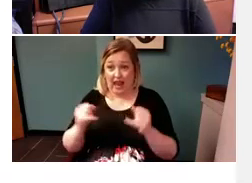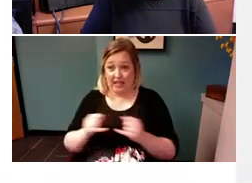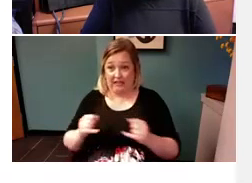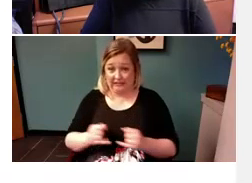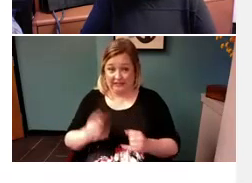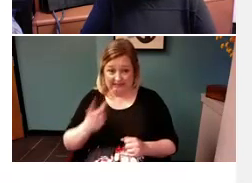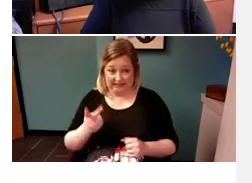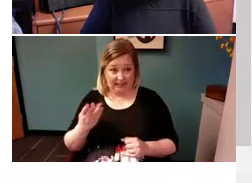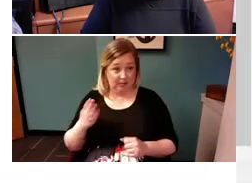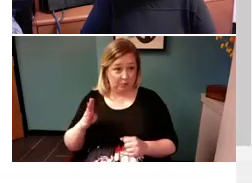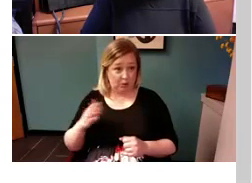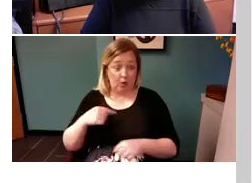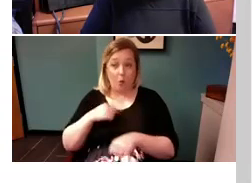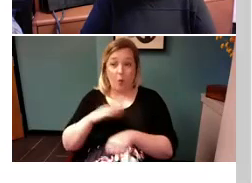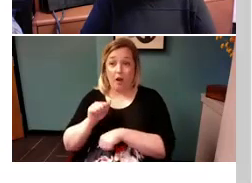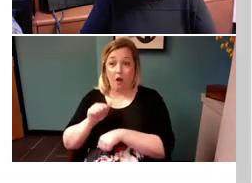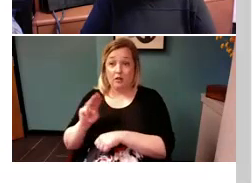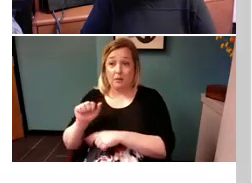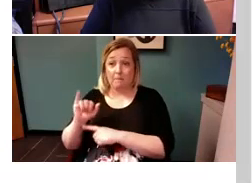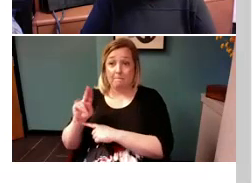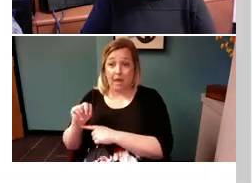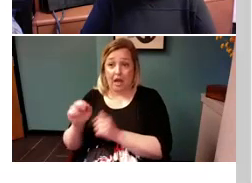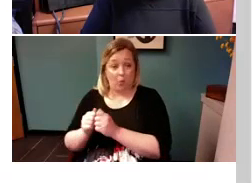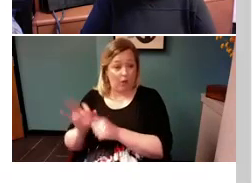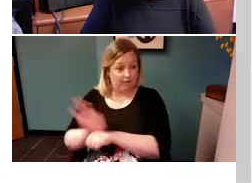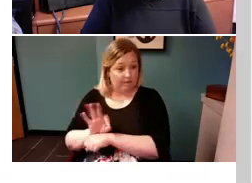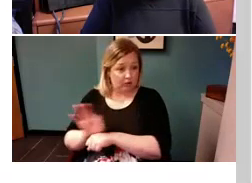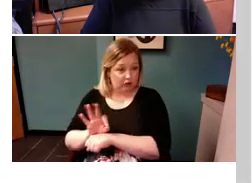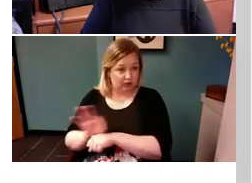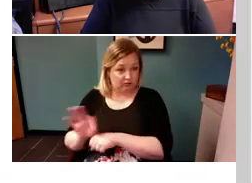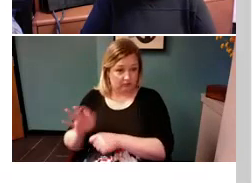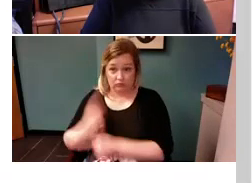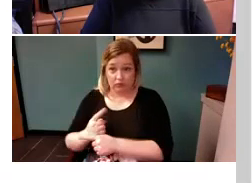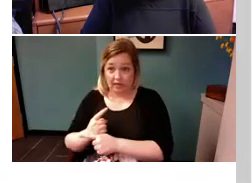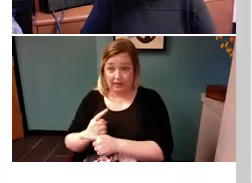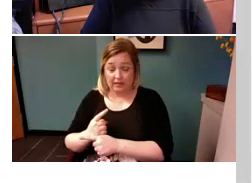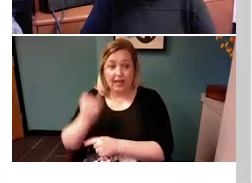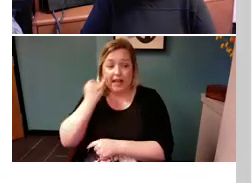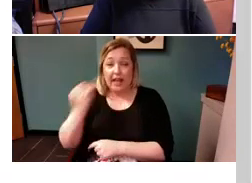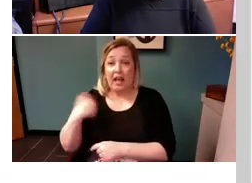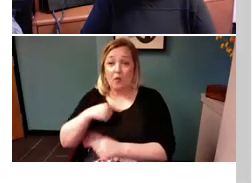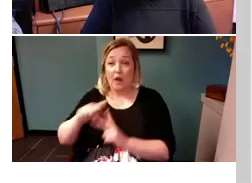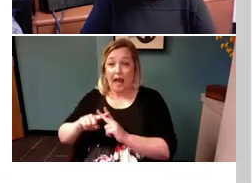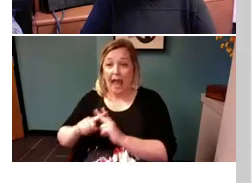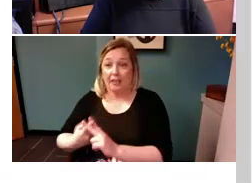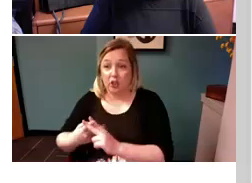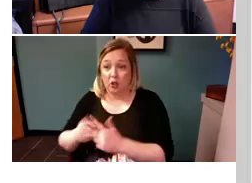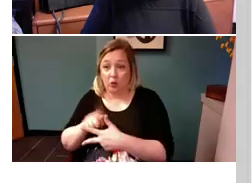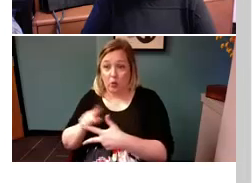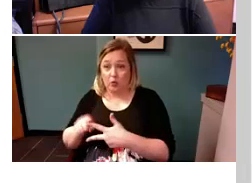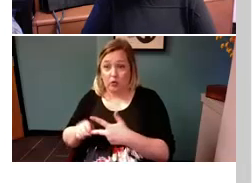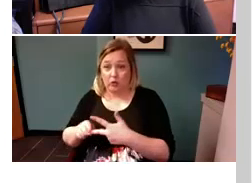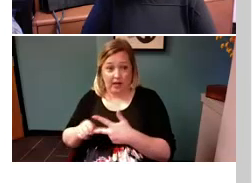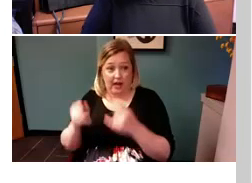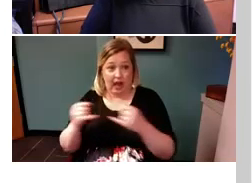main with function func, right? And let's say that we executed these 3 lines of code. X goes